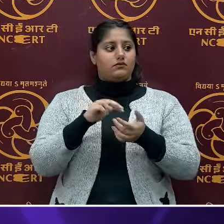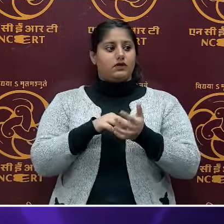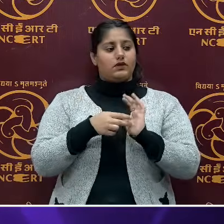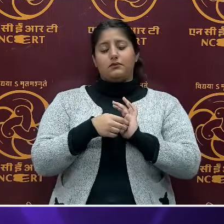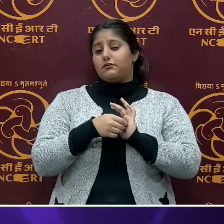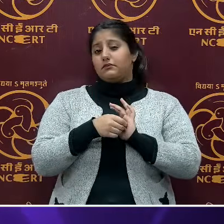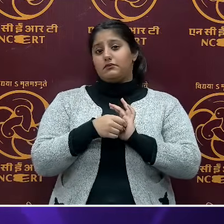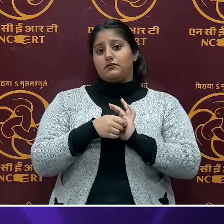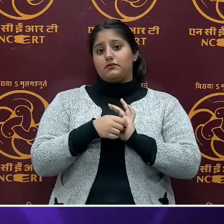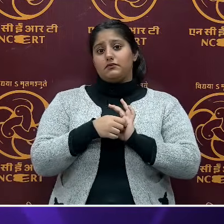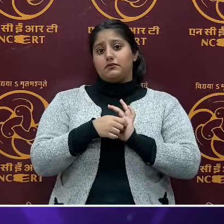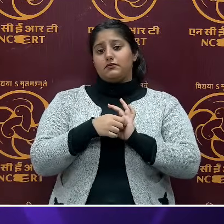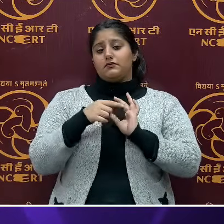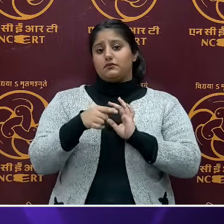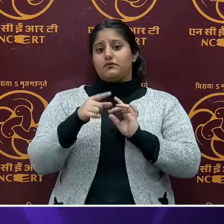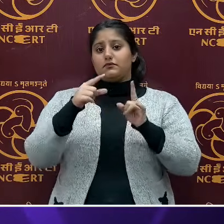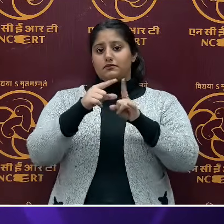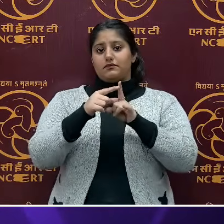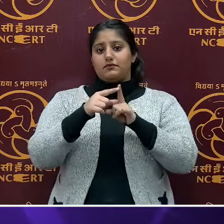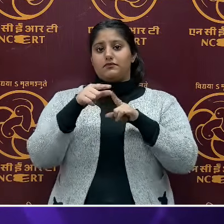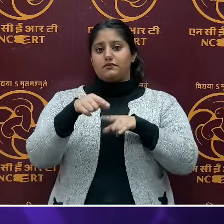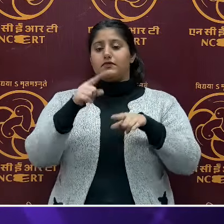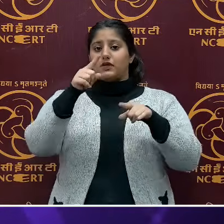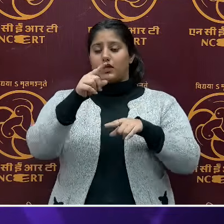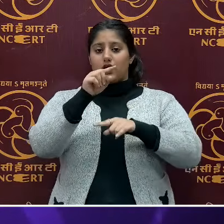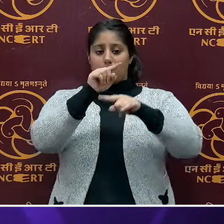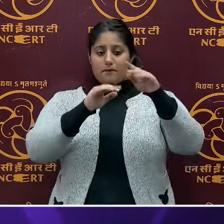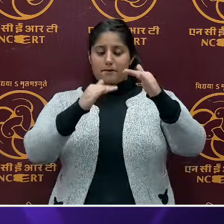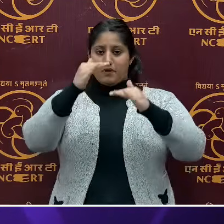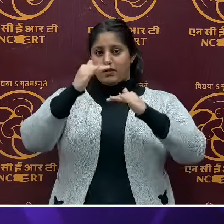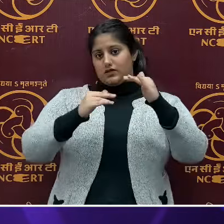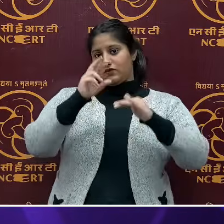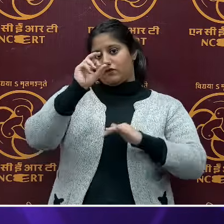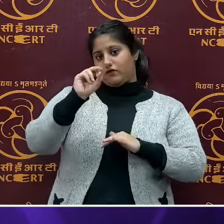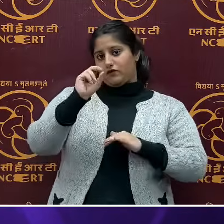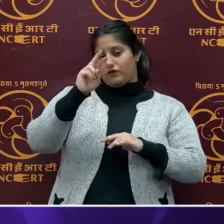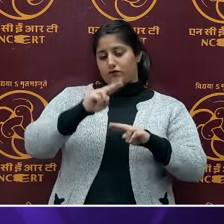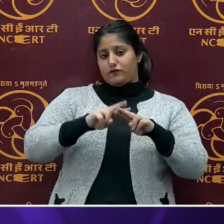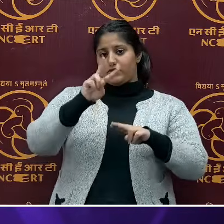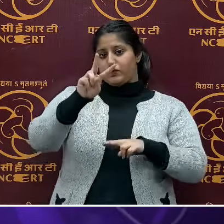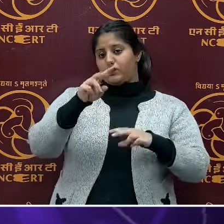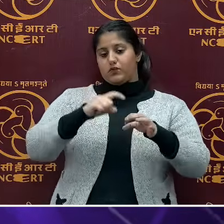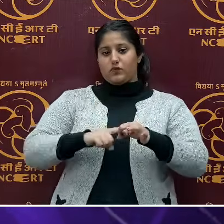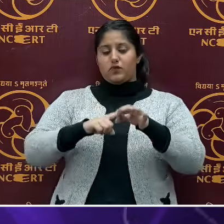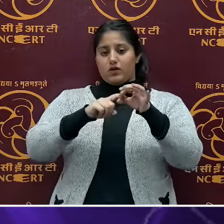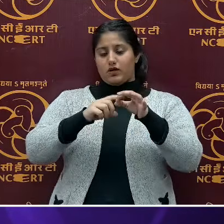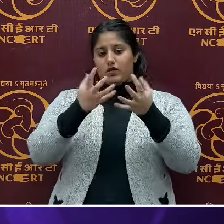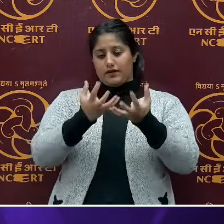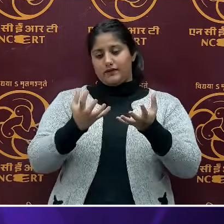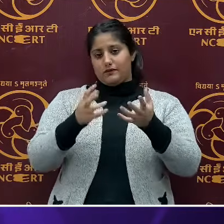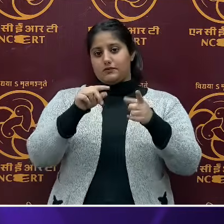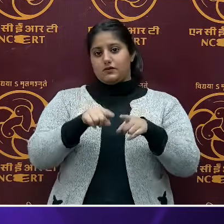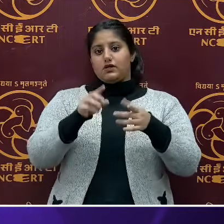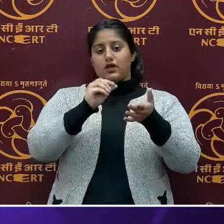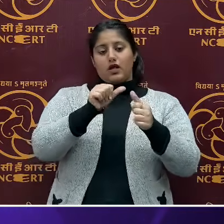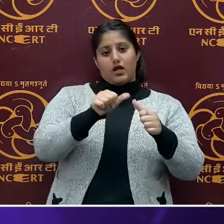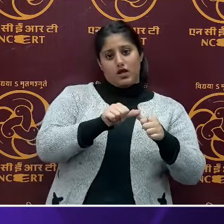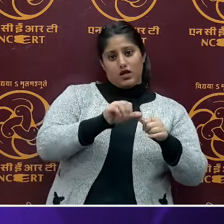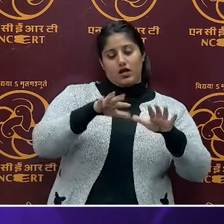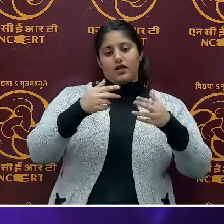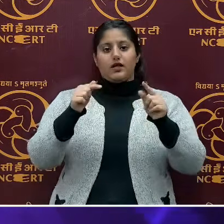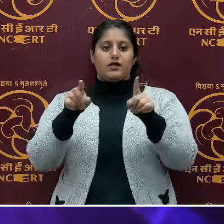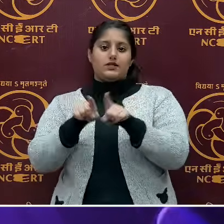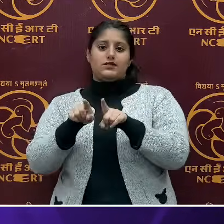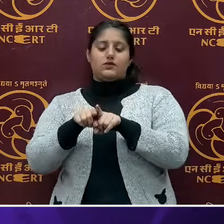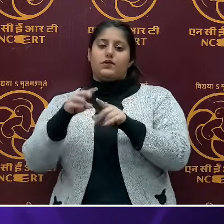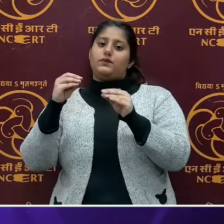what? Definition: a comparison of two quantities of the same kind written as A is to B.